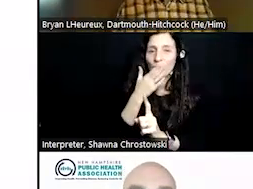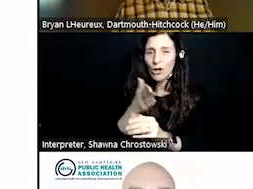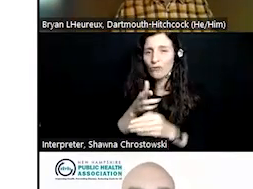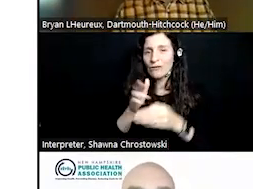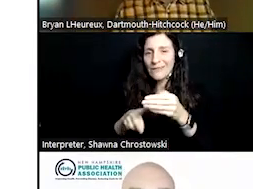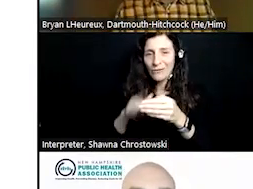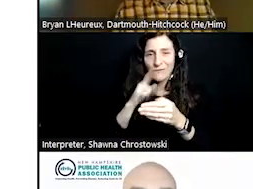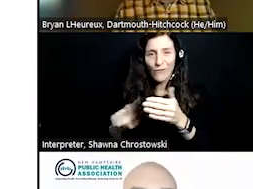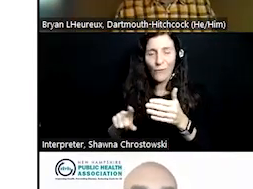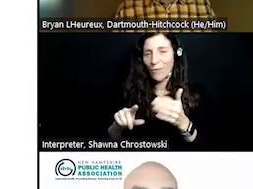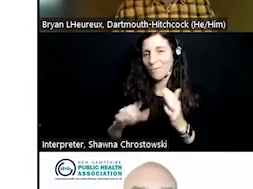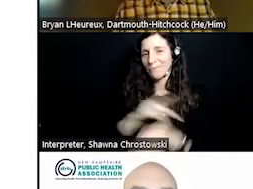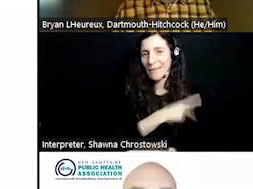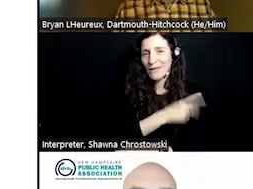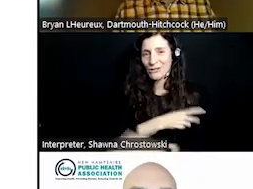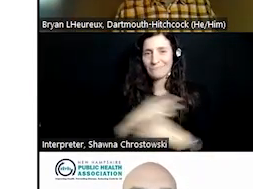patient.